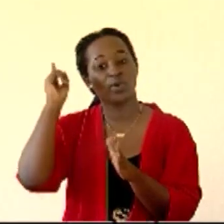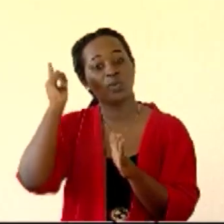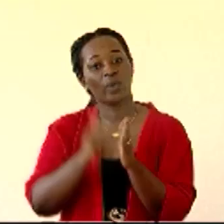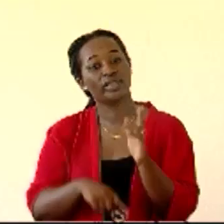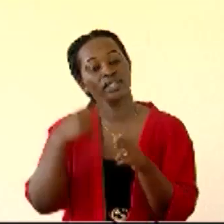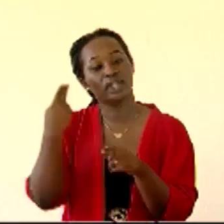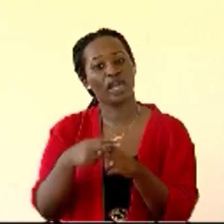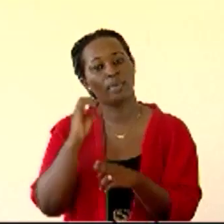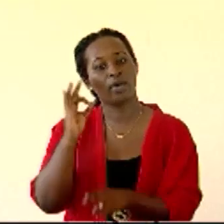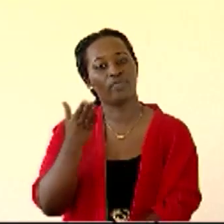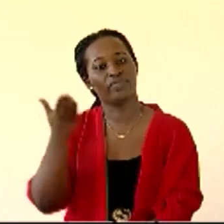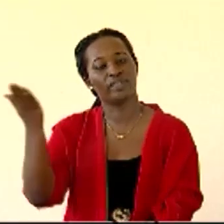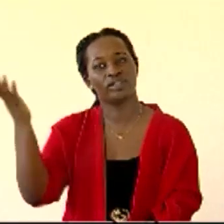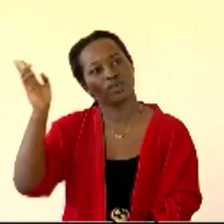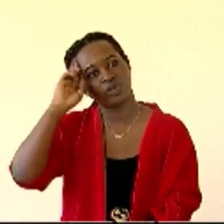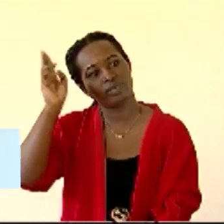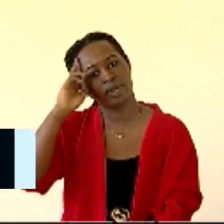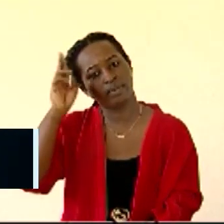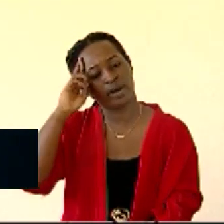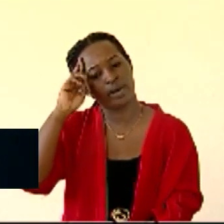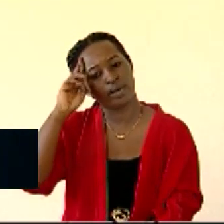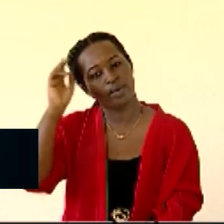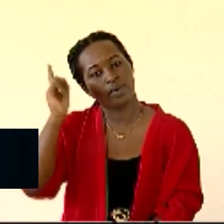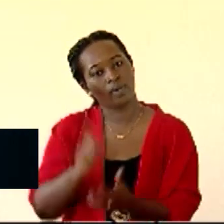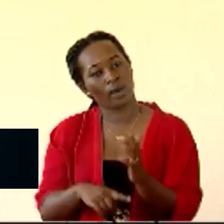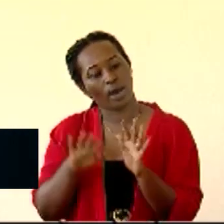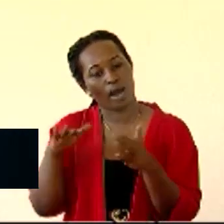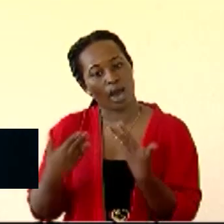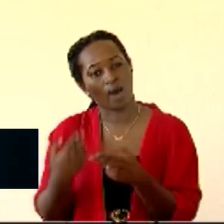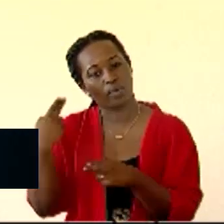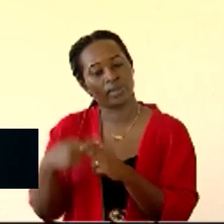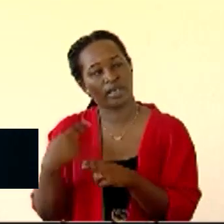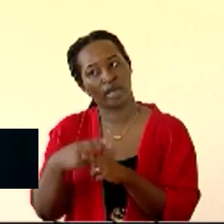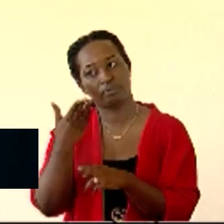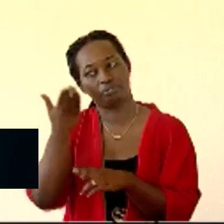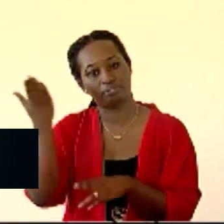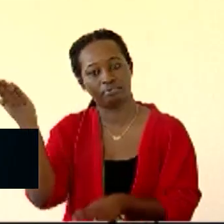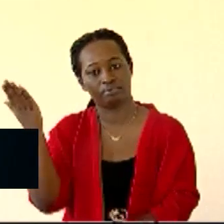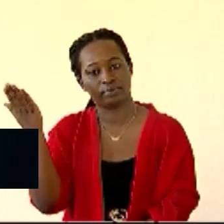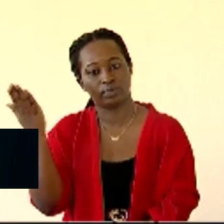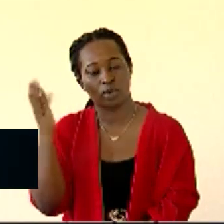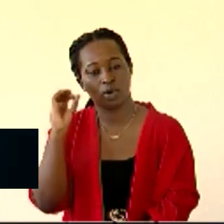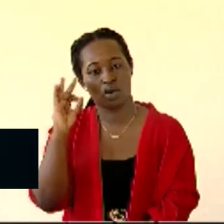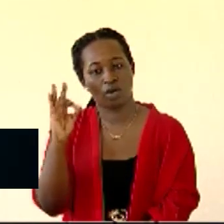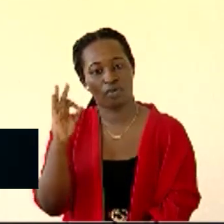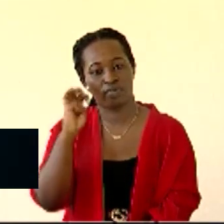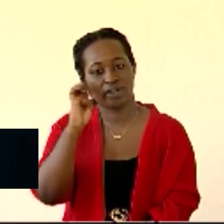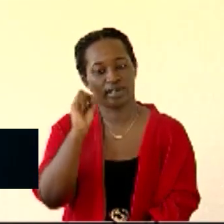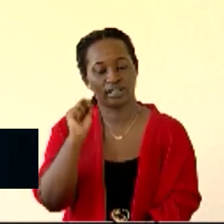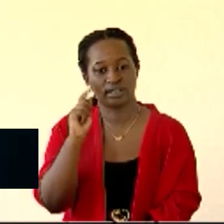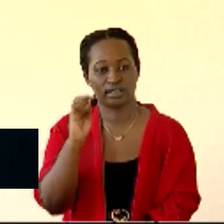compound? So you remember what we saw, how we are naming these compounds of the